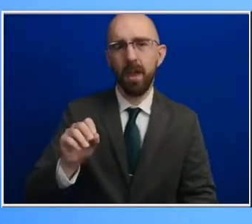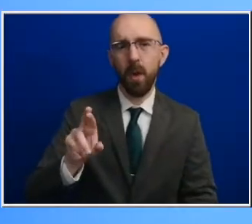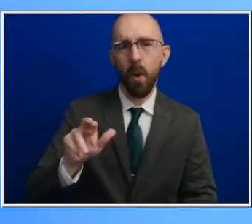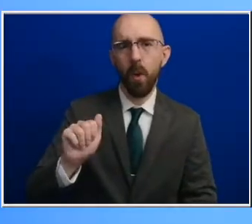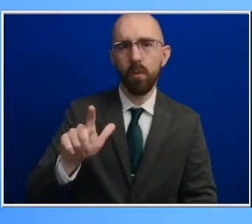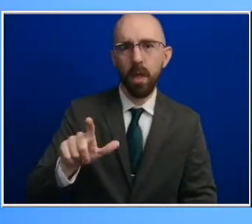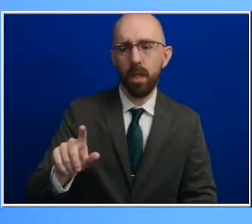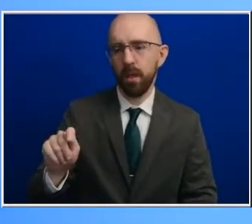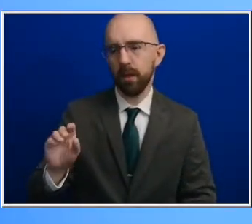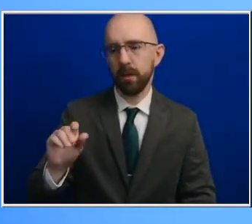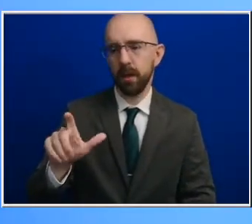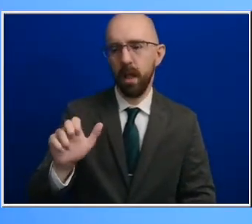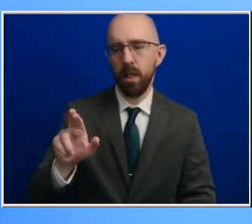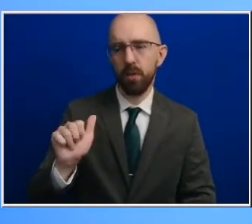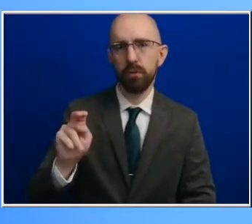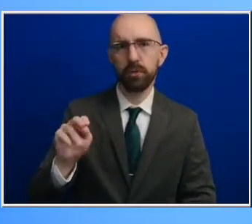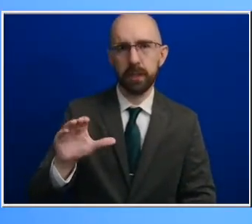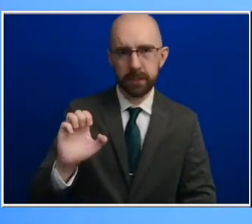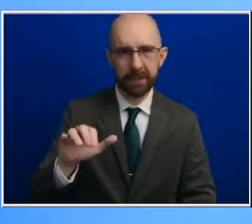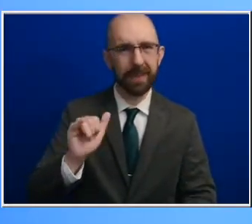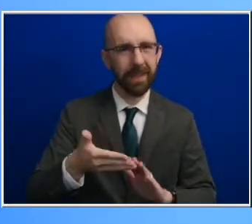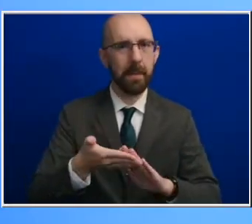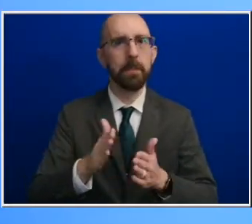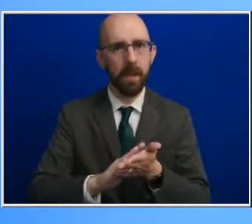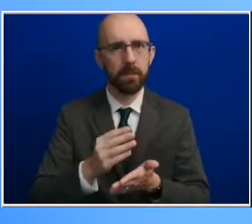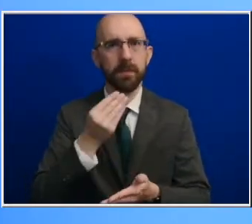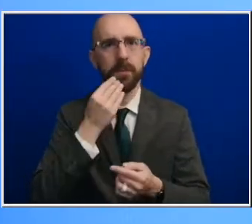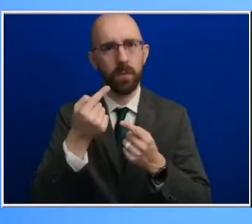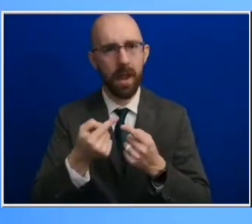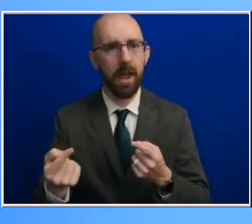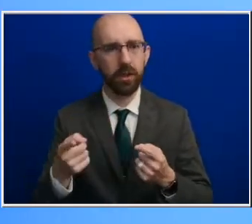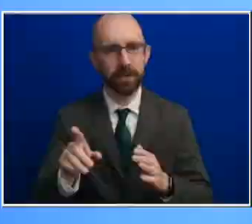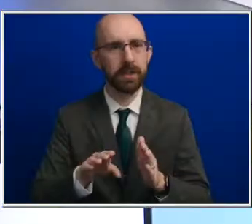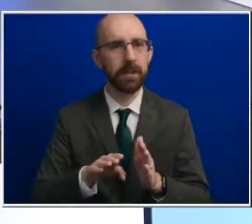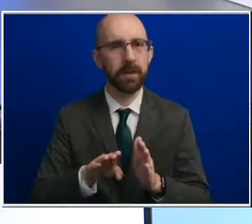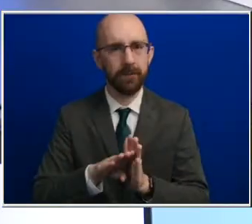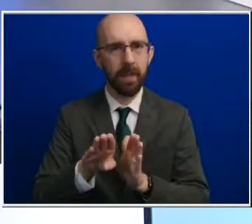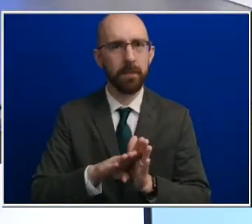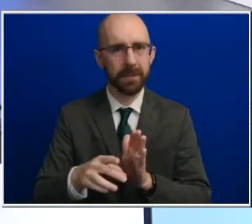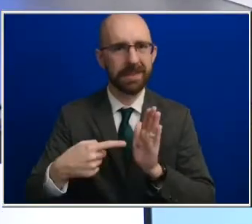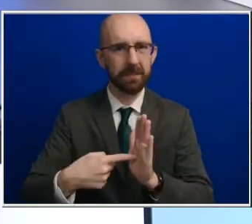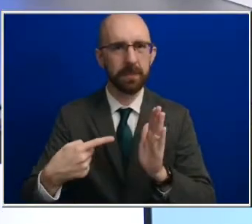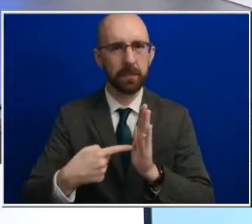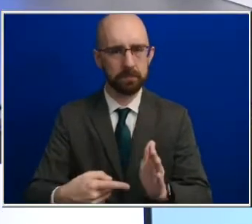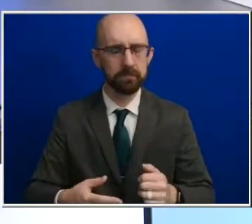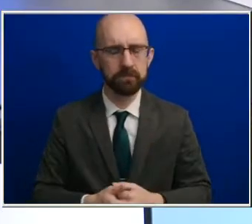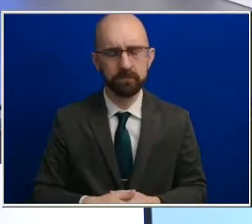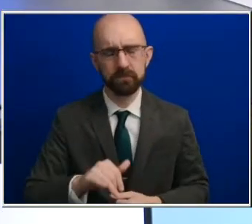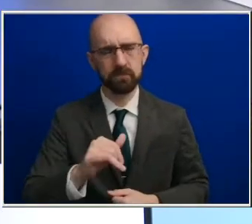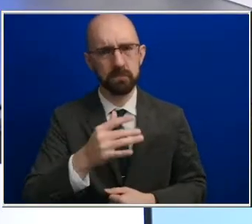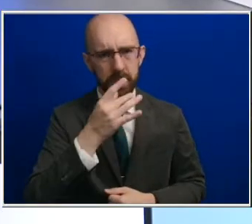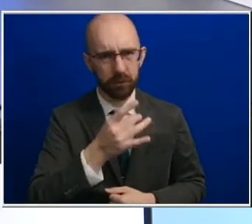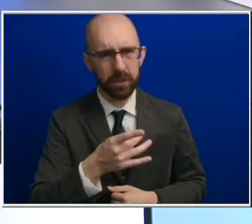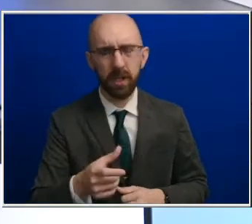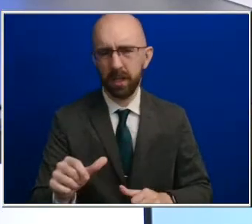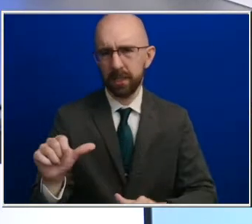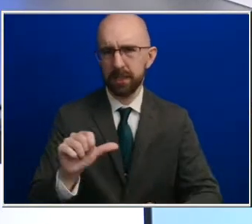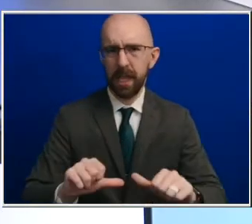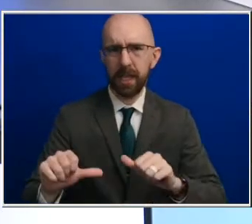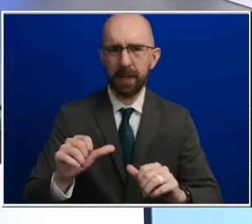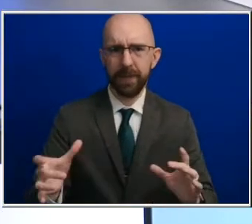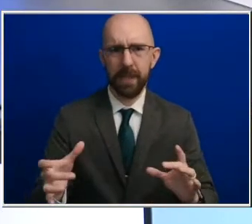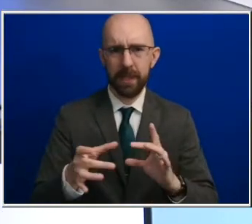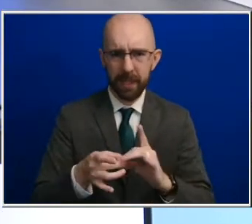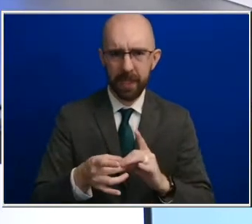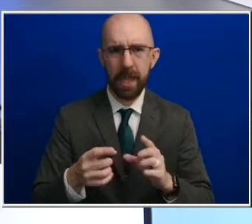And that is what becomes a food allergy. They develop symptoms. Interesting. So what is the scientific link between allergies and